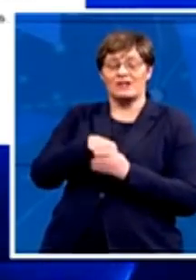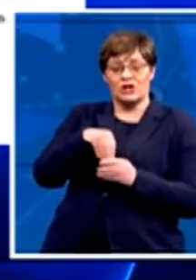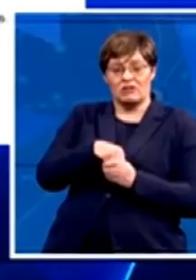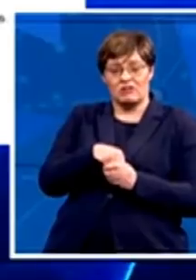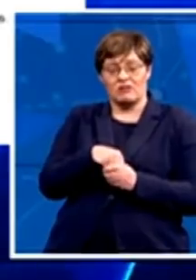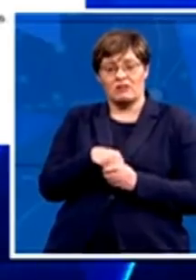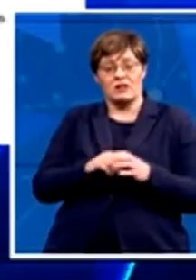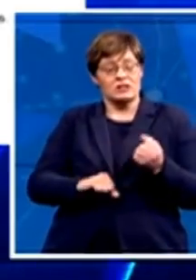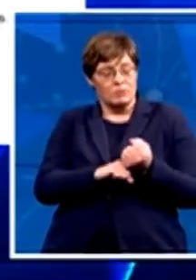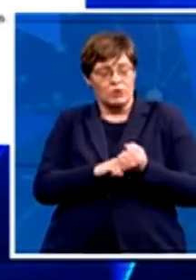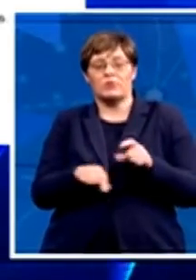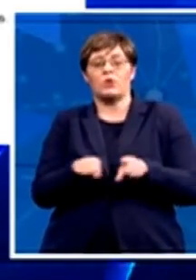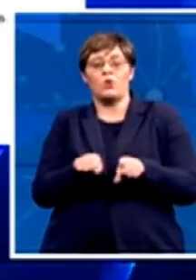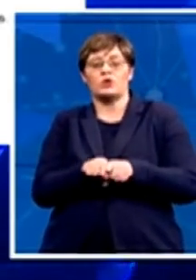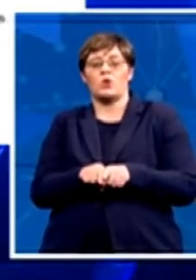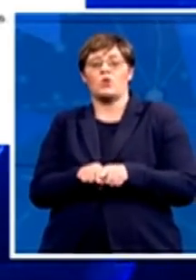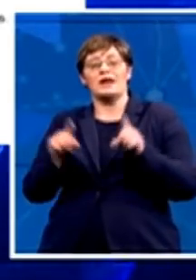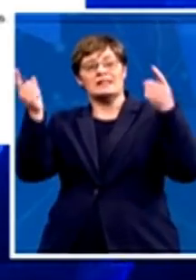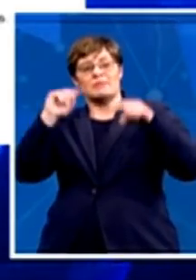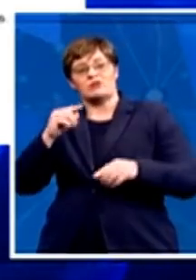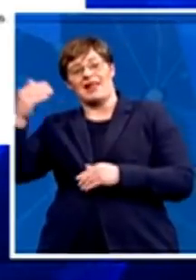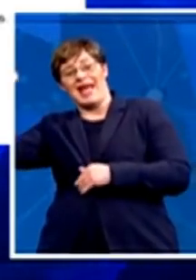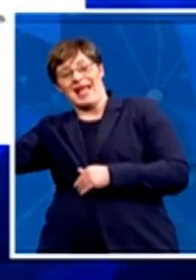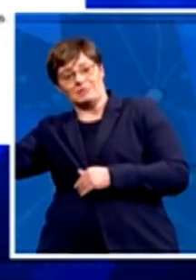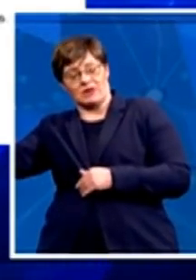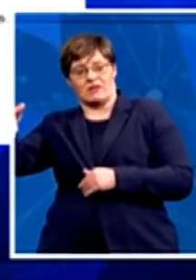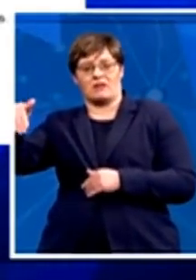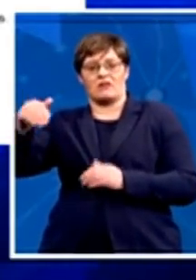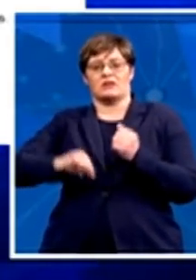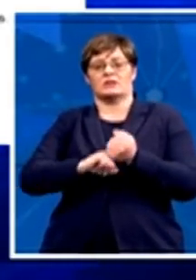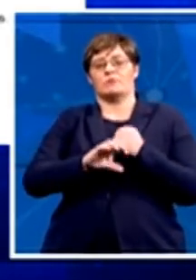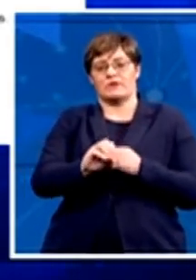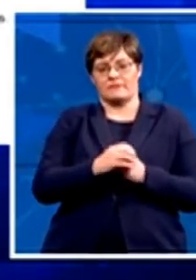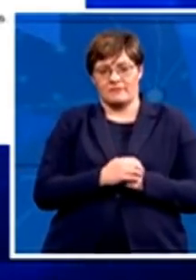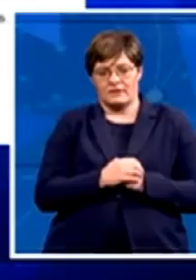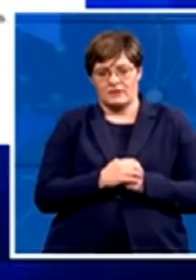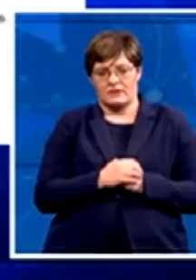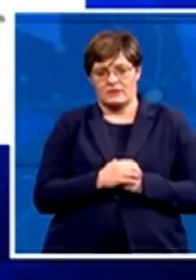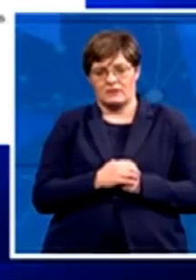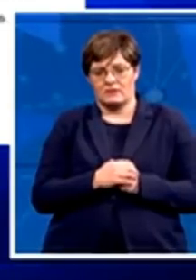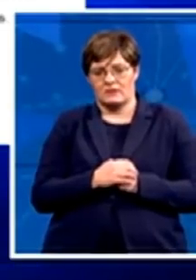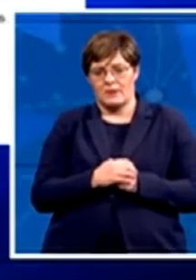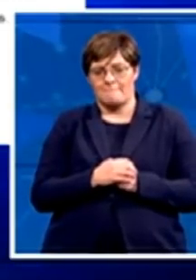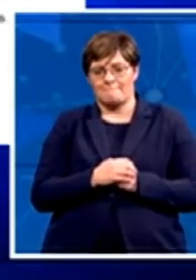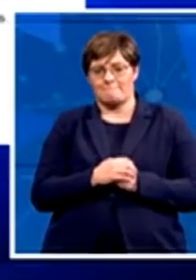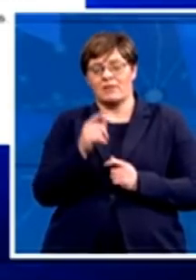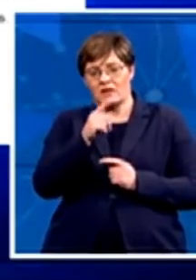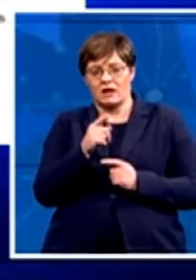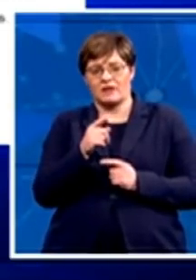specialized external support. And this would be a hybrid approach where the process has